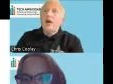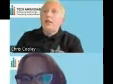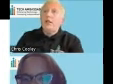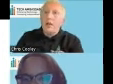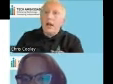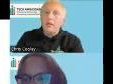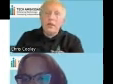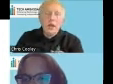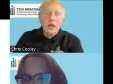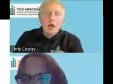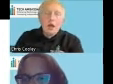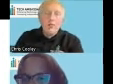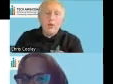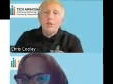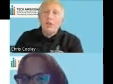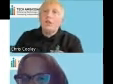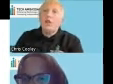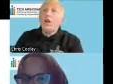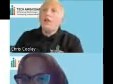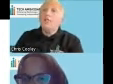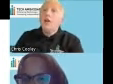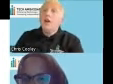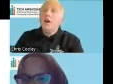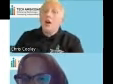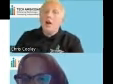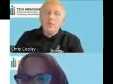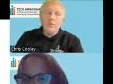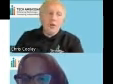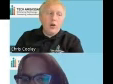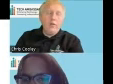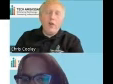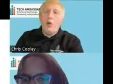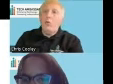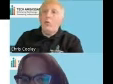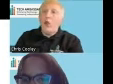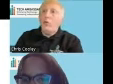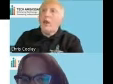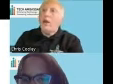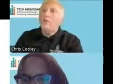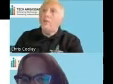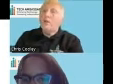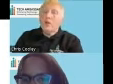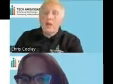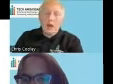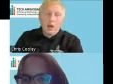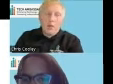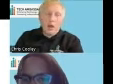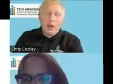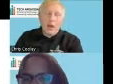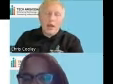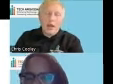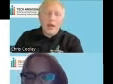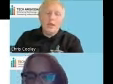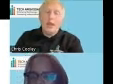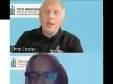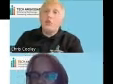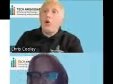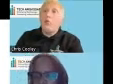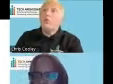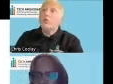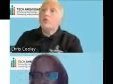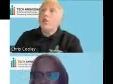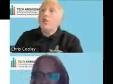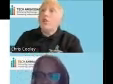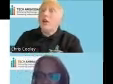or hotspot. Most of the time, if you don't know them, I say